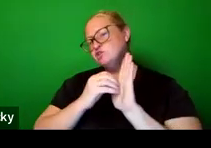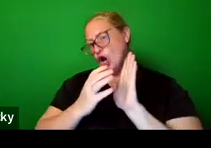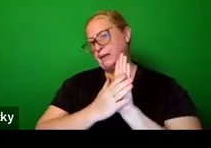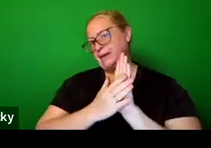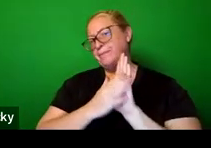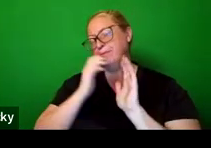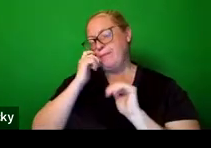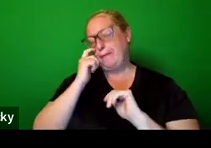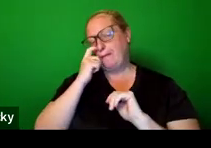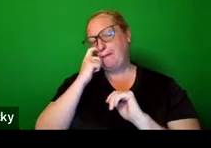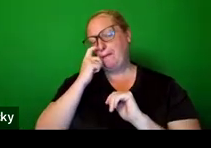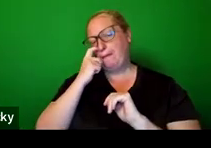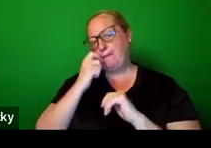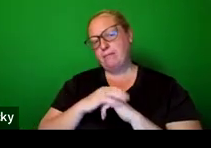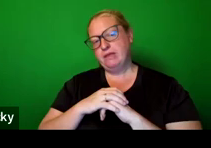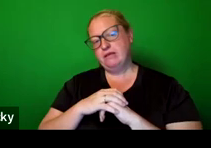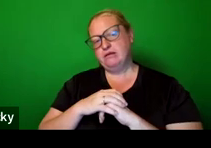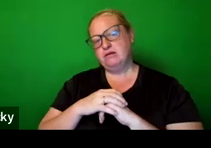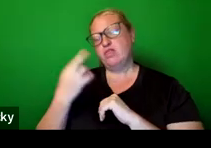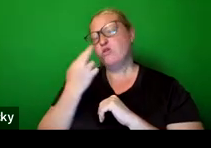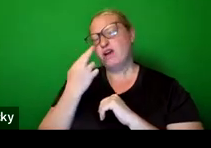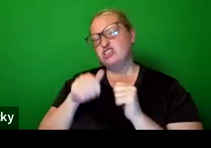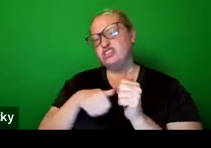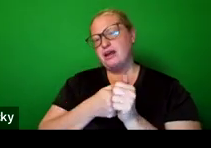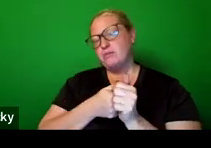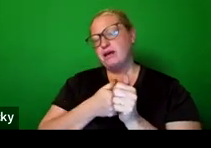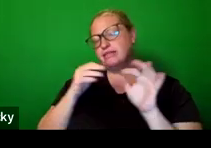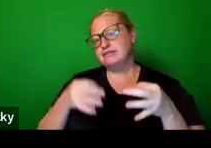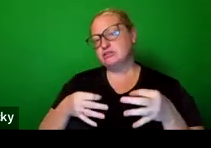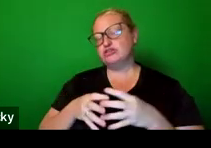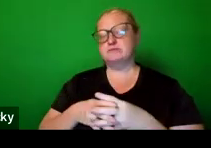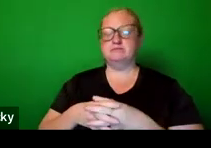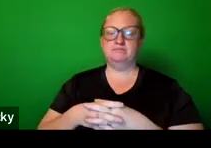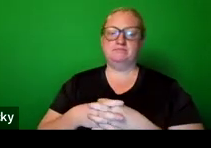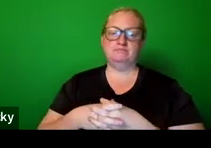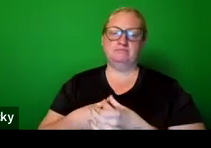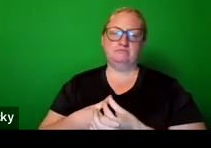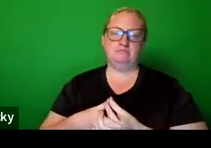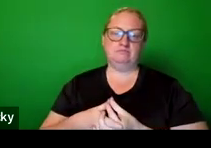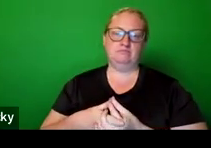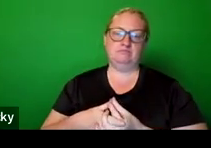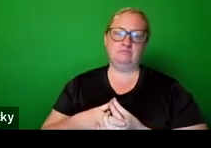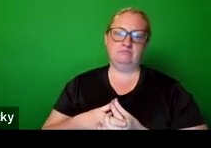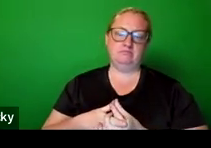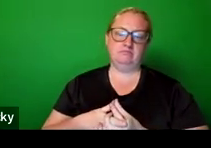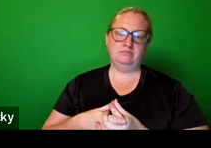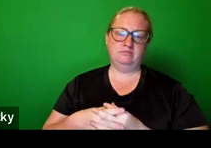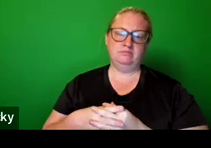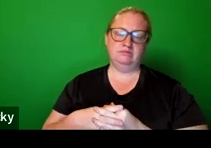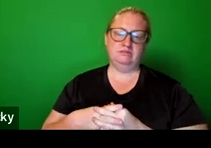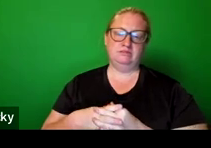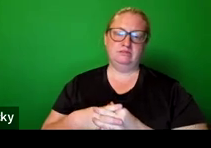that, you know, the rationale of the decision from the staff and, you know, the validate or